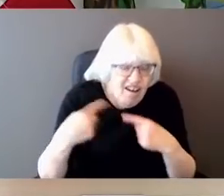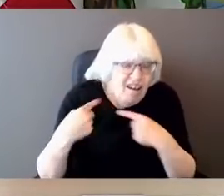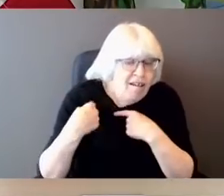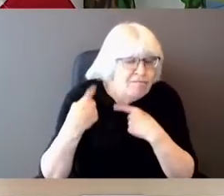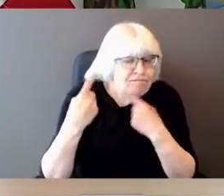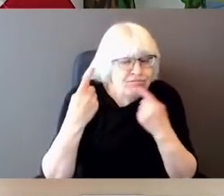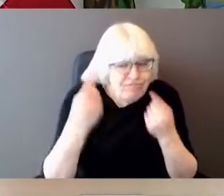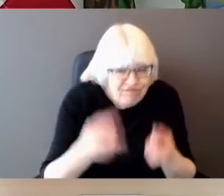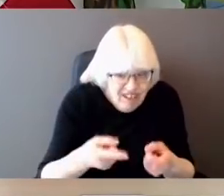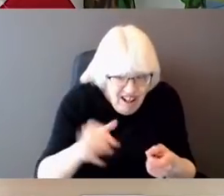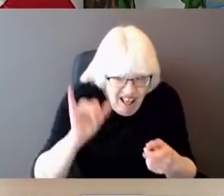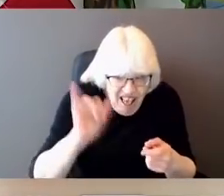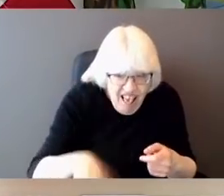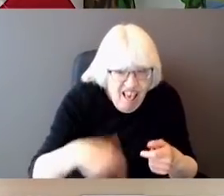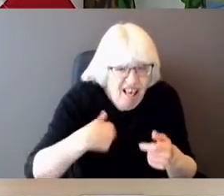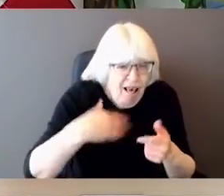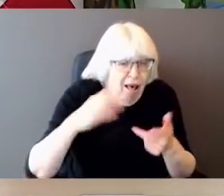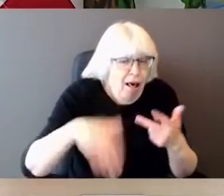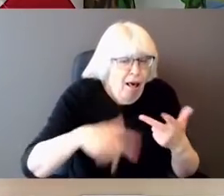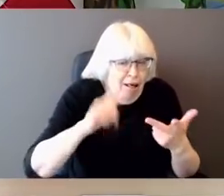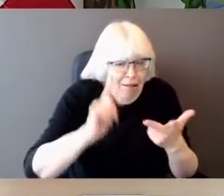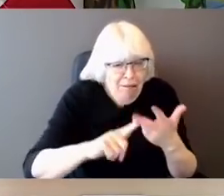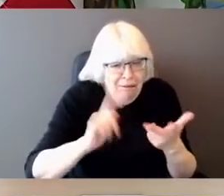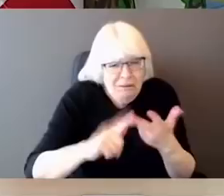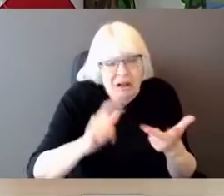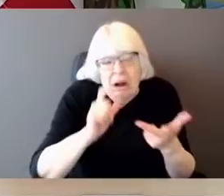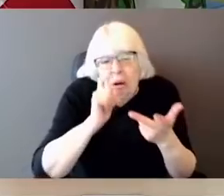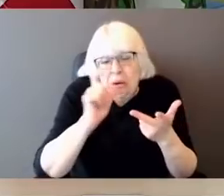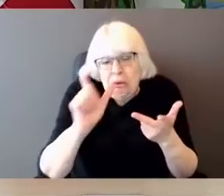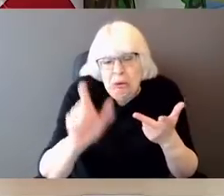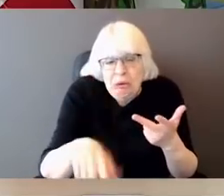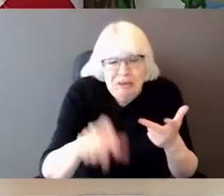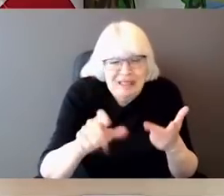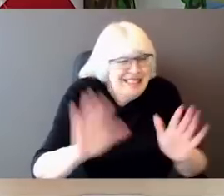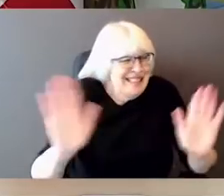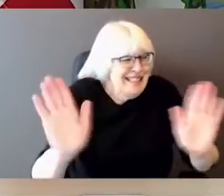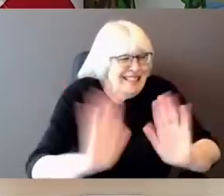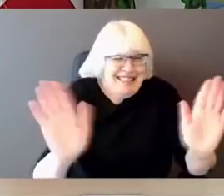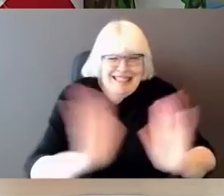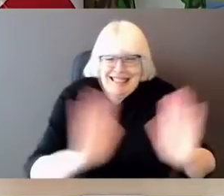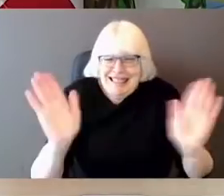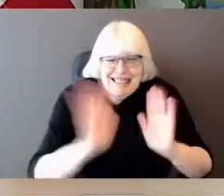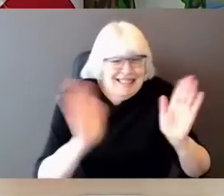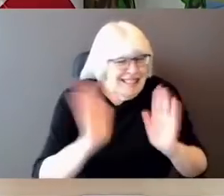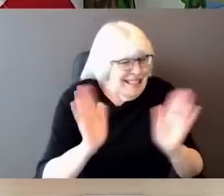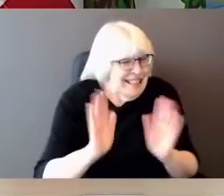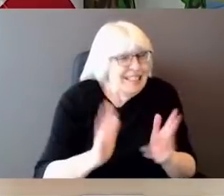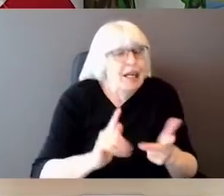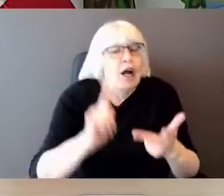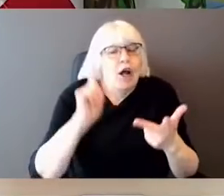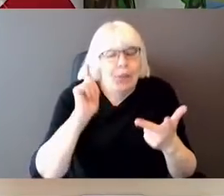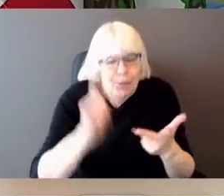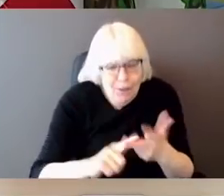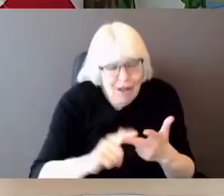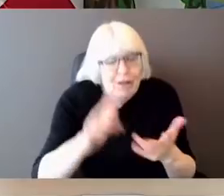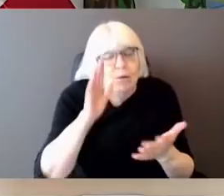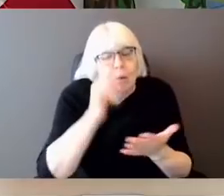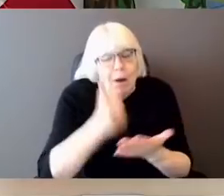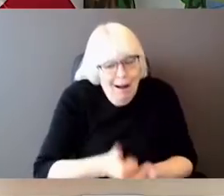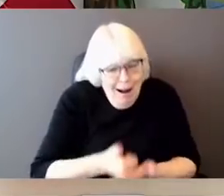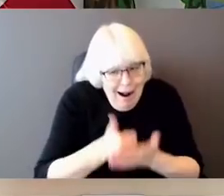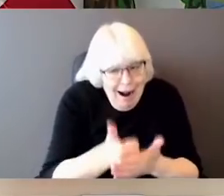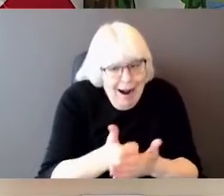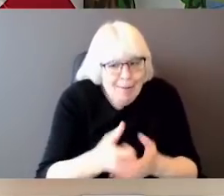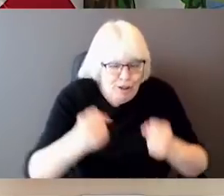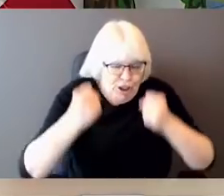the booster, and the protection is just not the same without the booster. So encourage people to